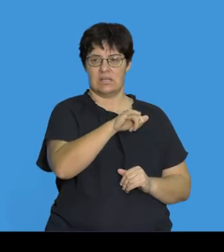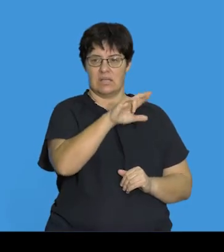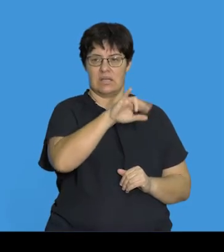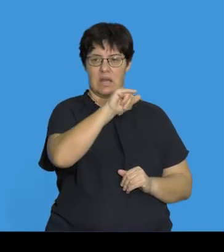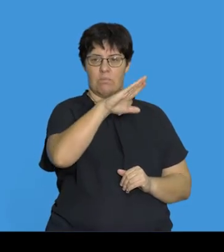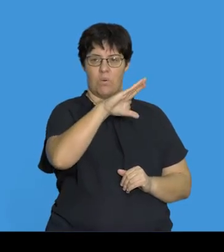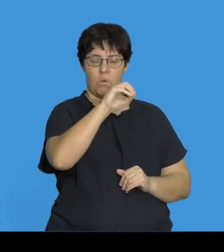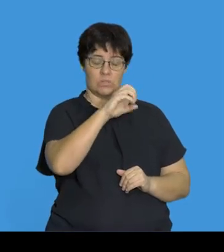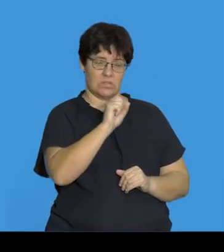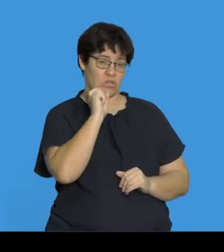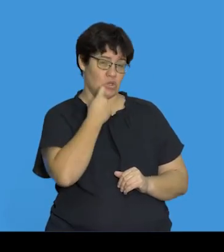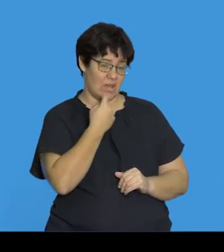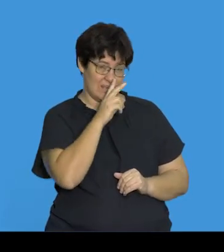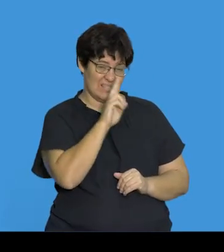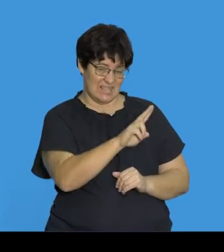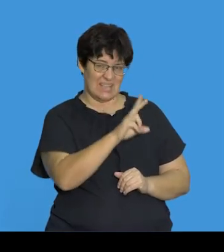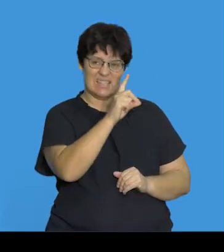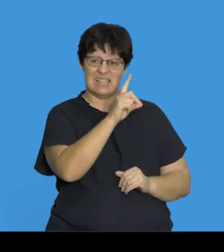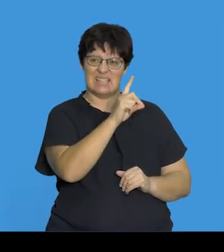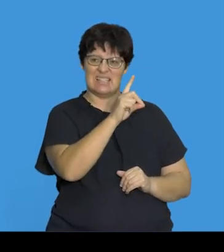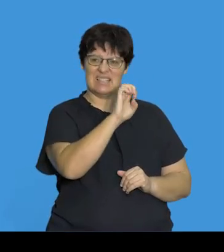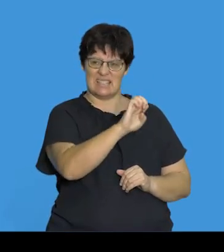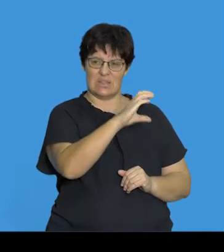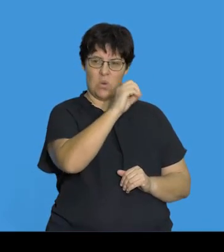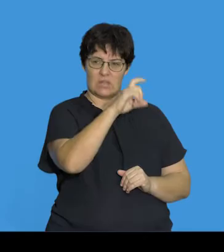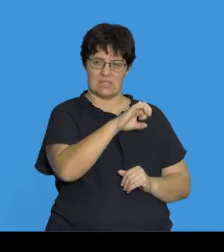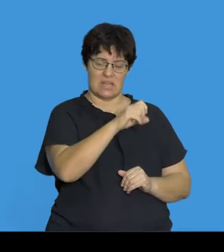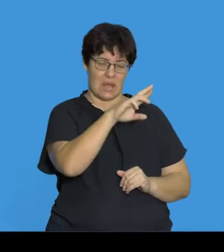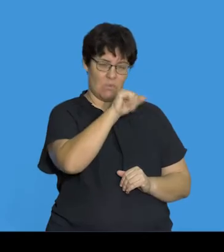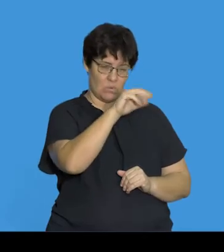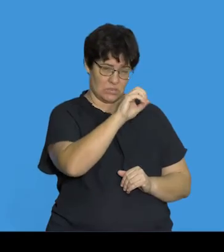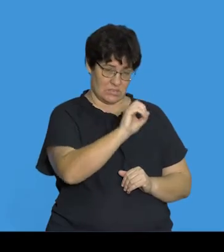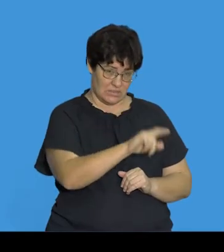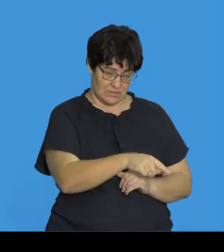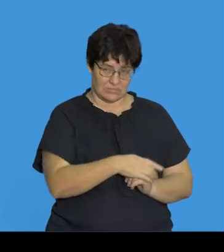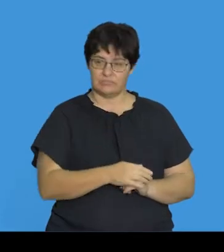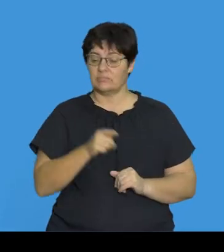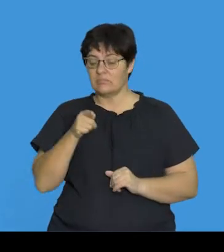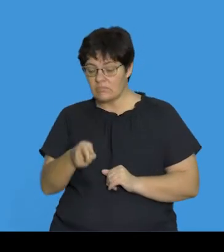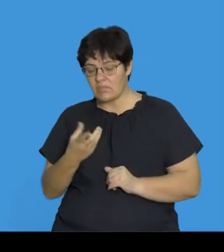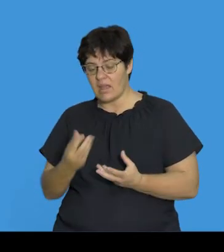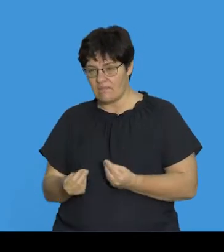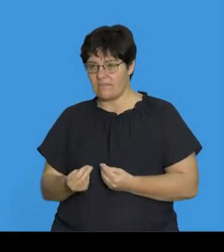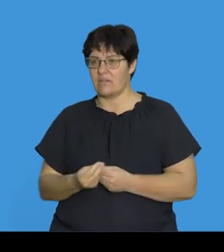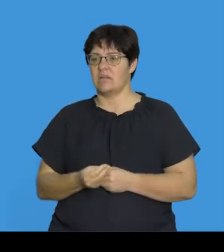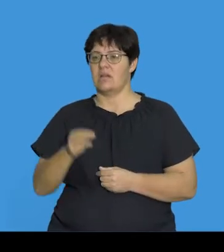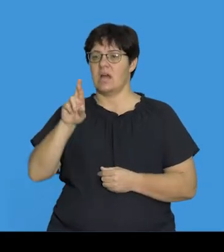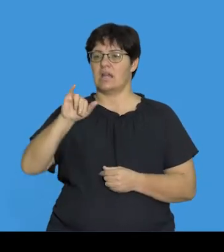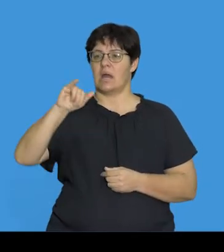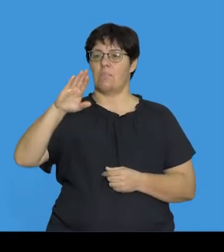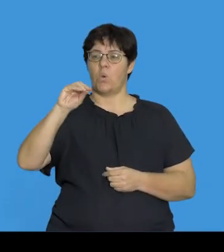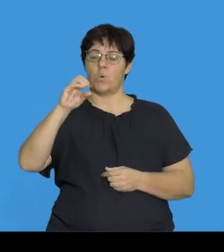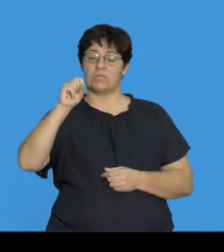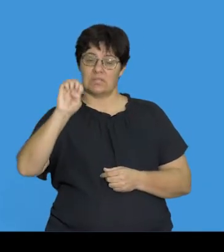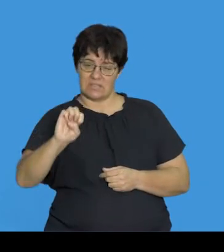deoxyribose sugar. We see that in the name, deoxyribose nucleic acid. RNA consists of a